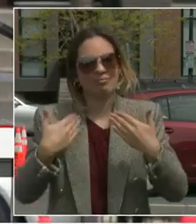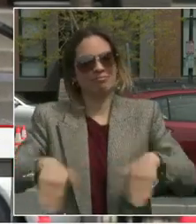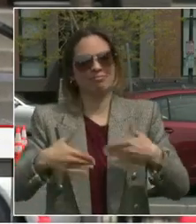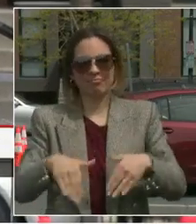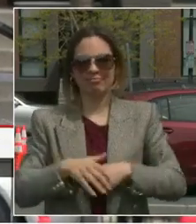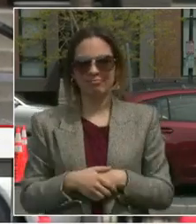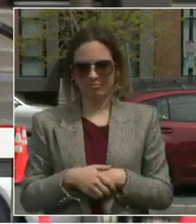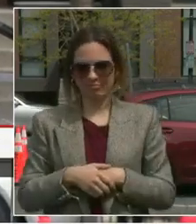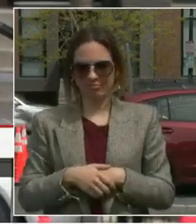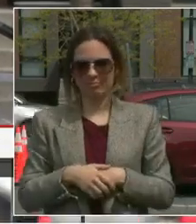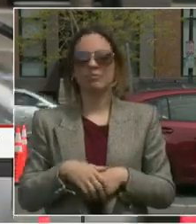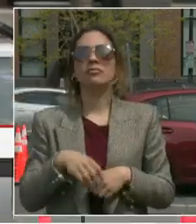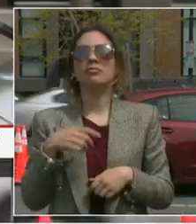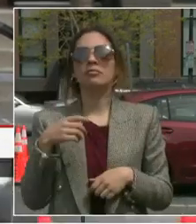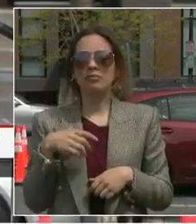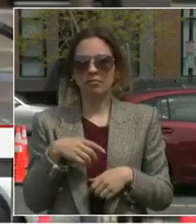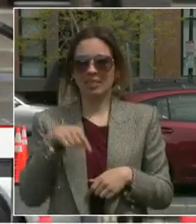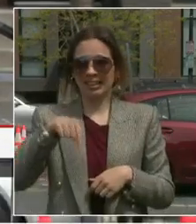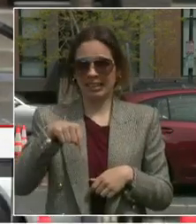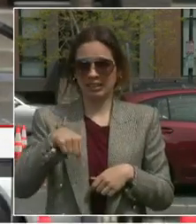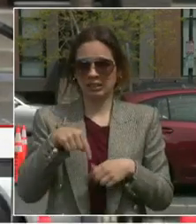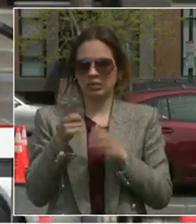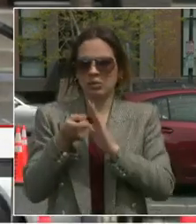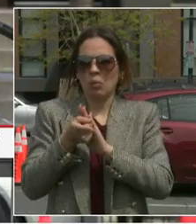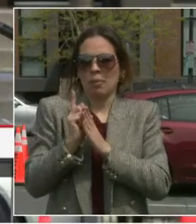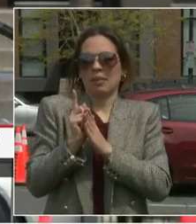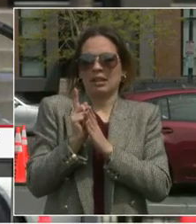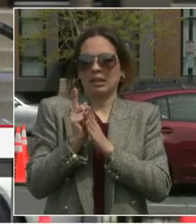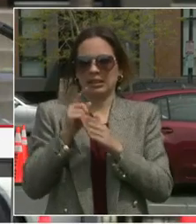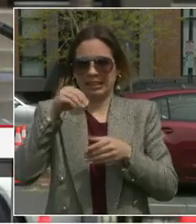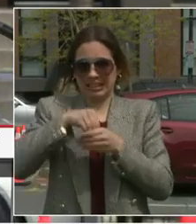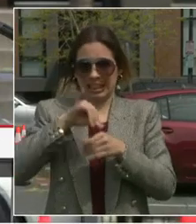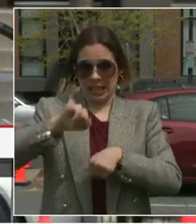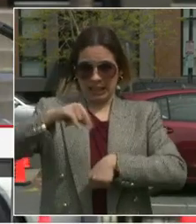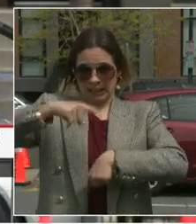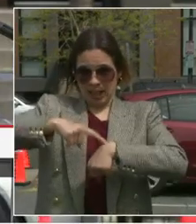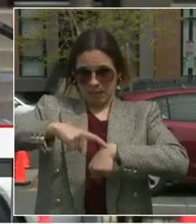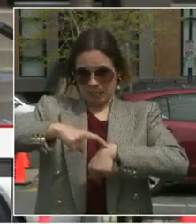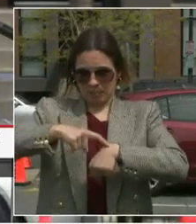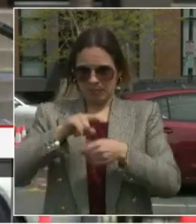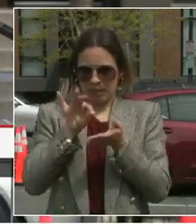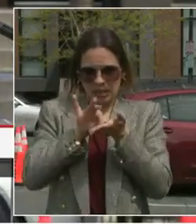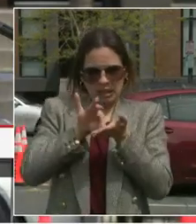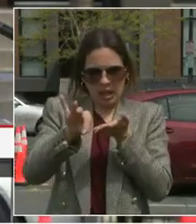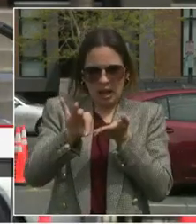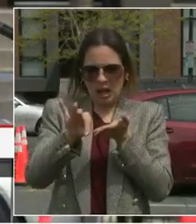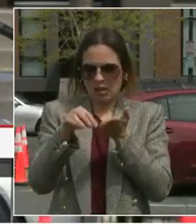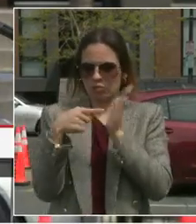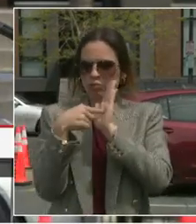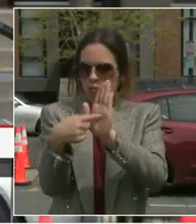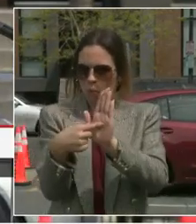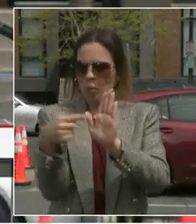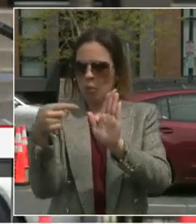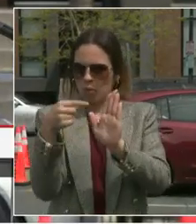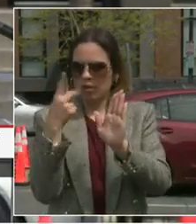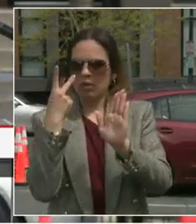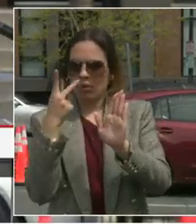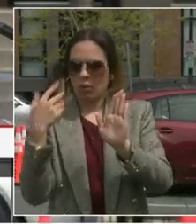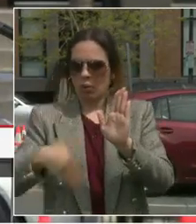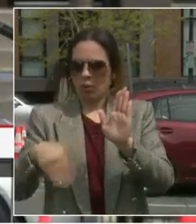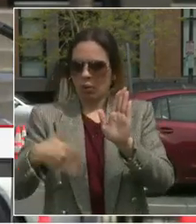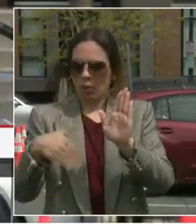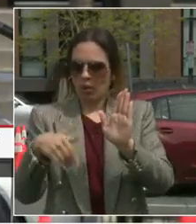year's Point in Time count really reflects on this great partnership and the tremendous leadership of a mayor who is willing to